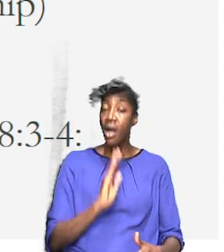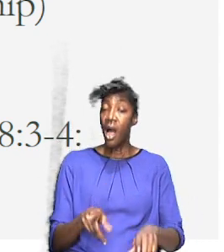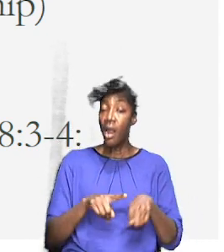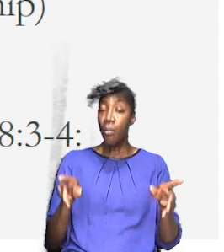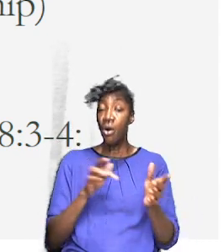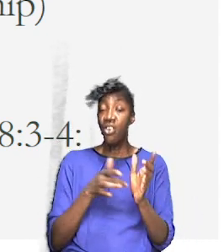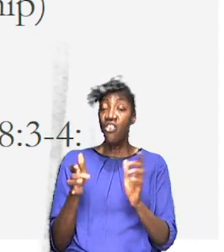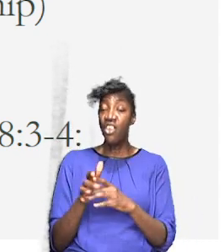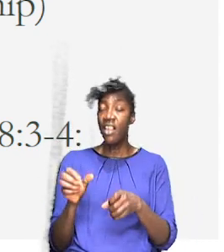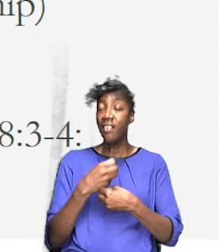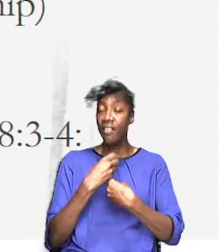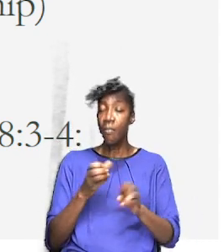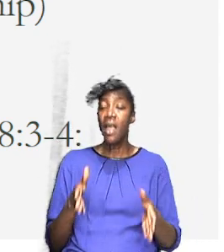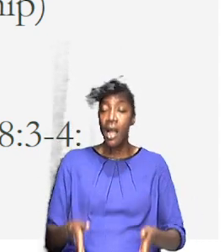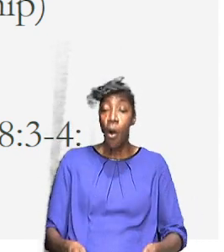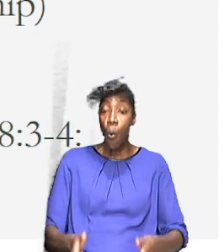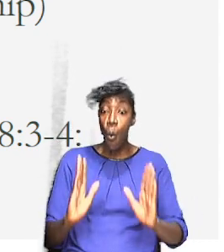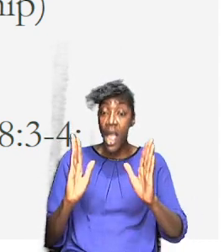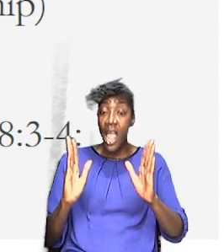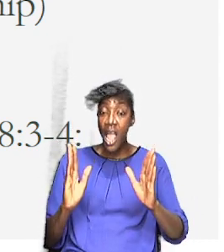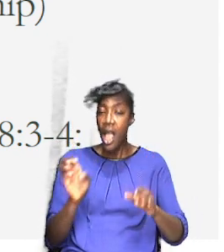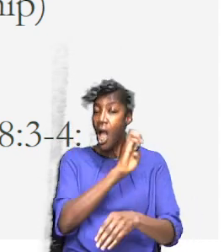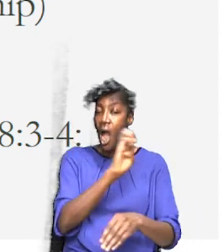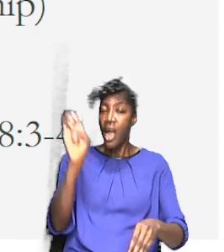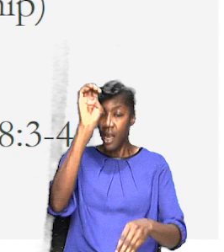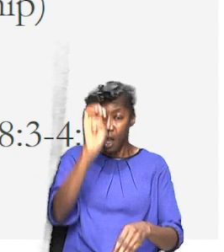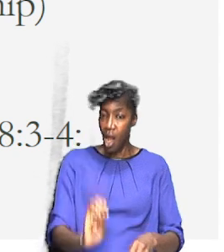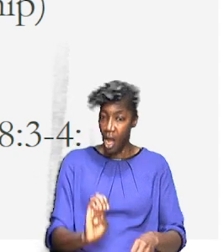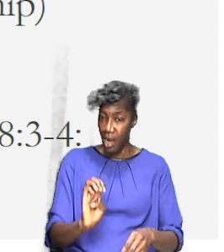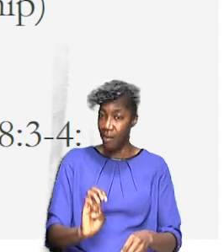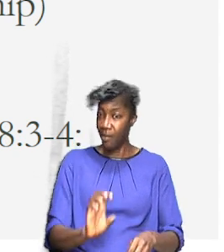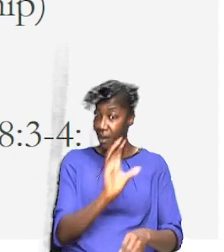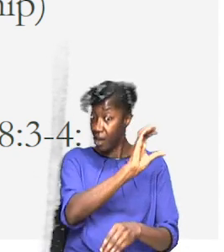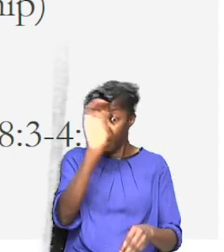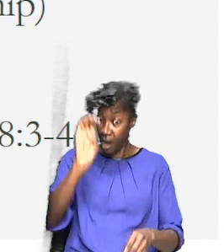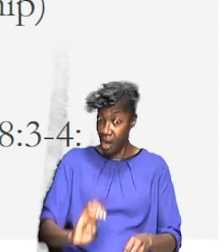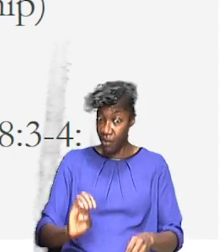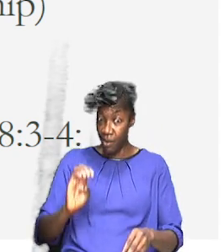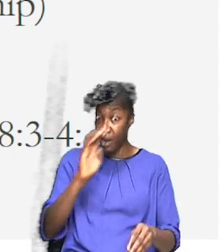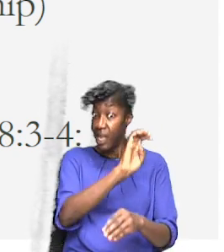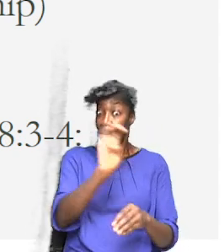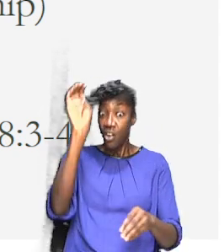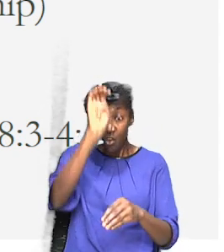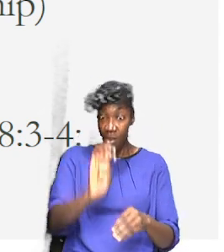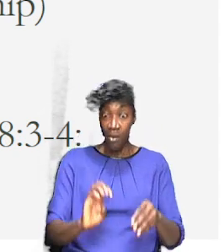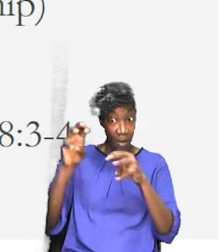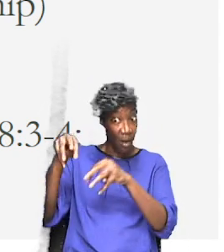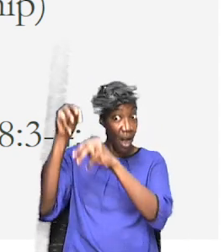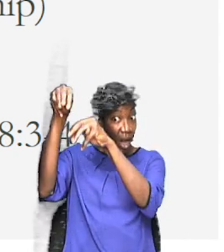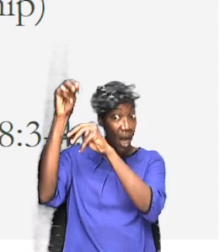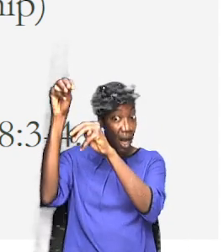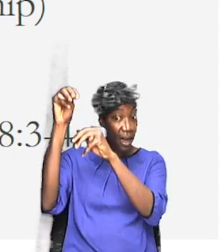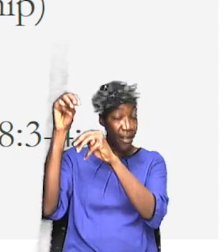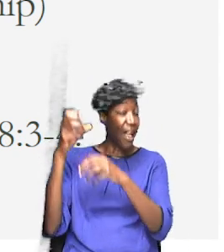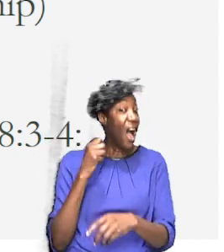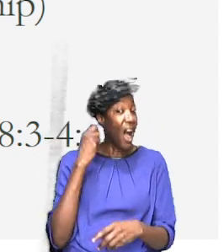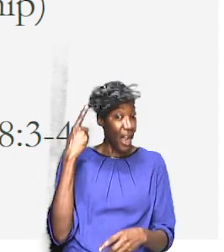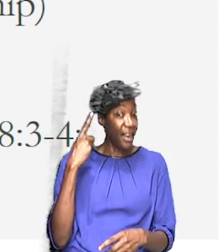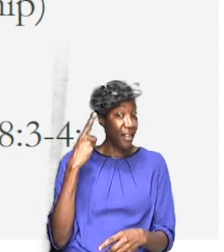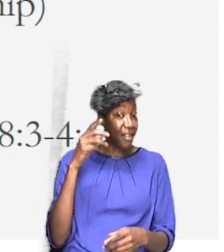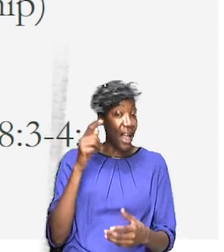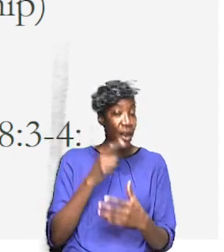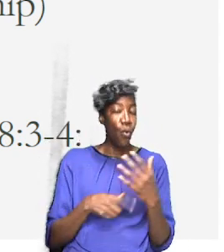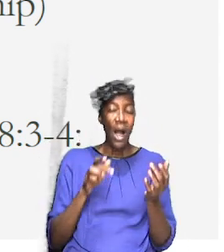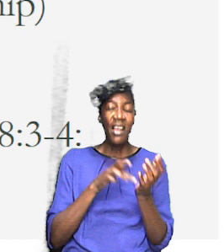Jesus had created a way on the Calvary's cross. So it's an awareness of what Jesus